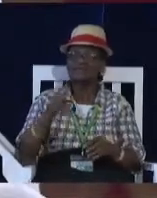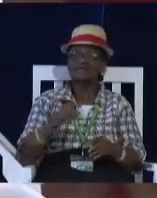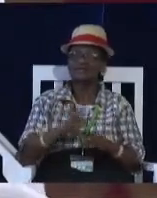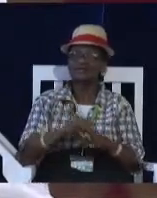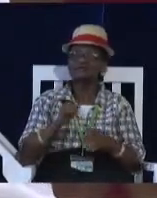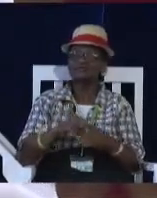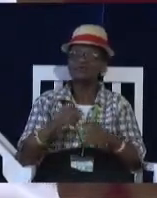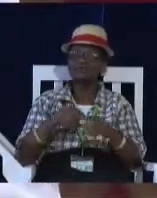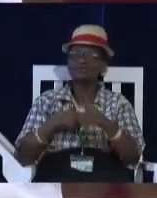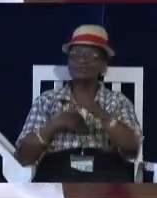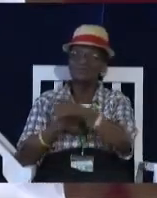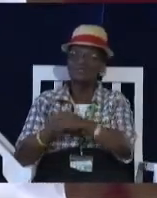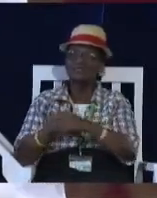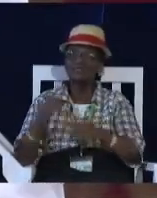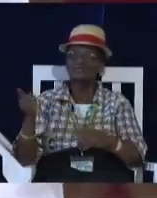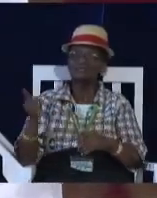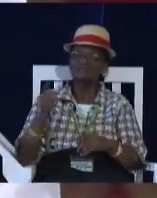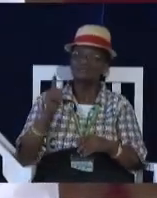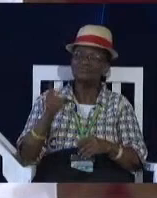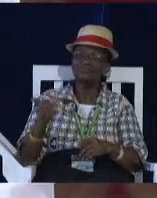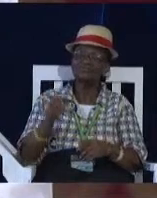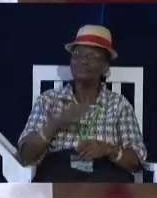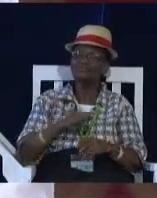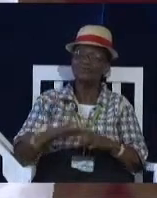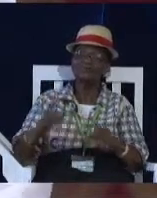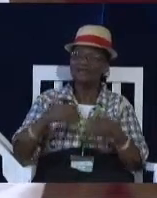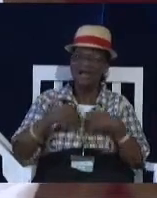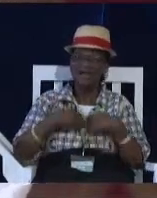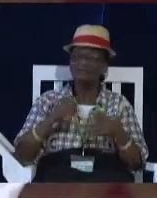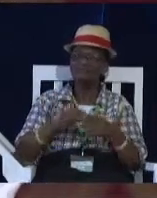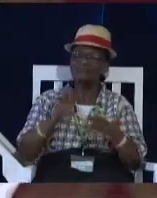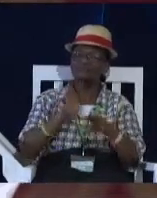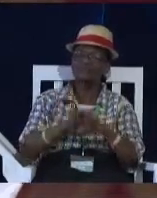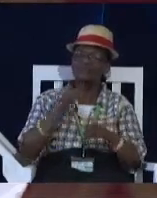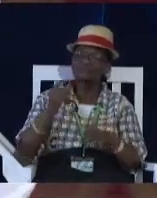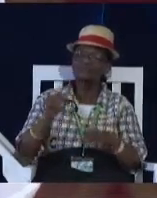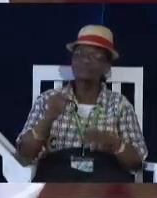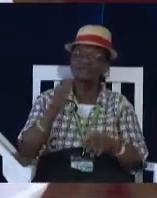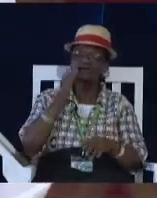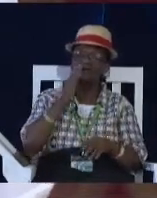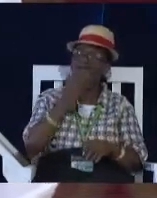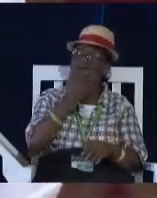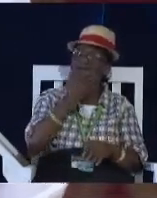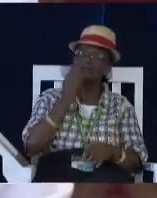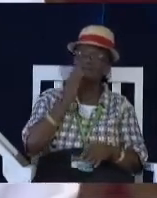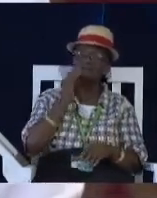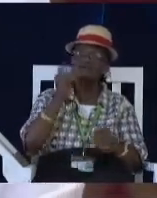you don't have to touch the handkerchiefs. Just wave your hand.